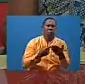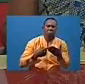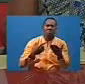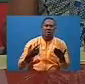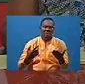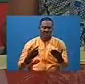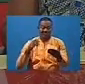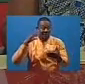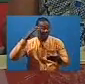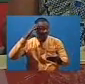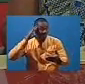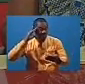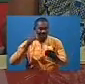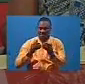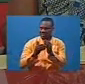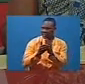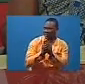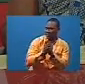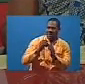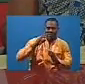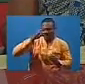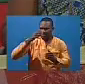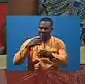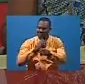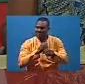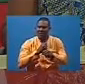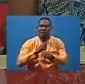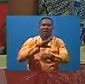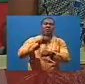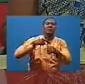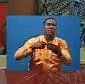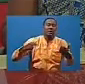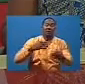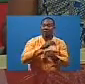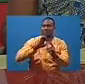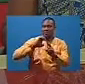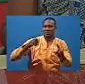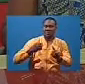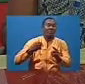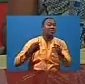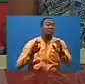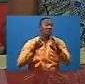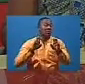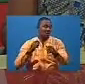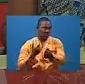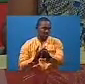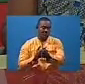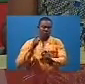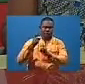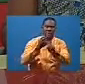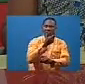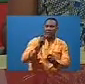and share ideas to improve media reportage on natural resources and environment issues in Ghana. It is also to